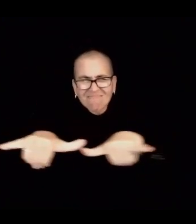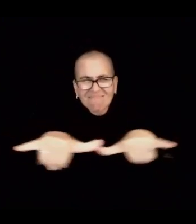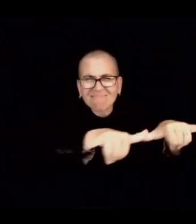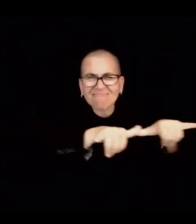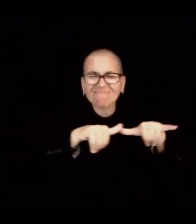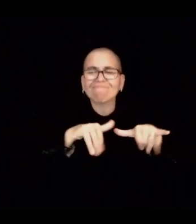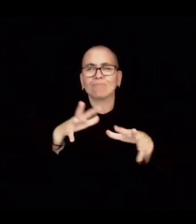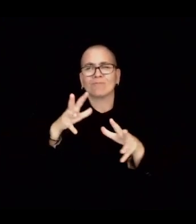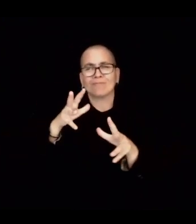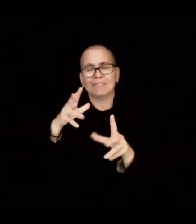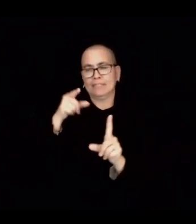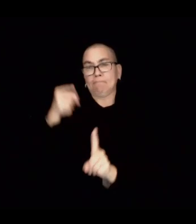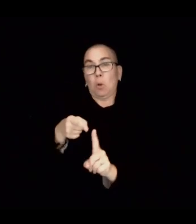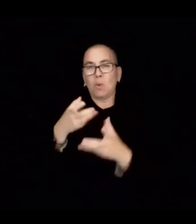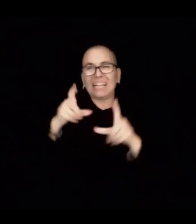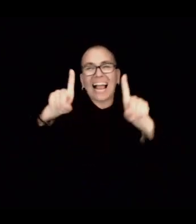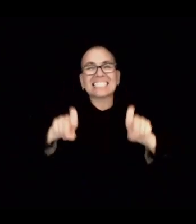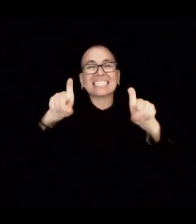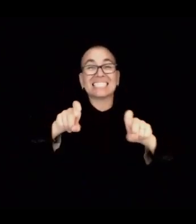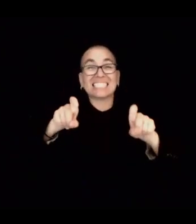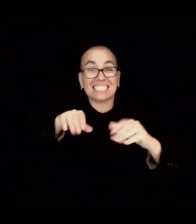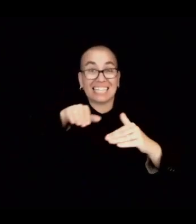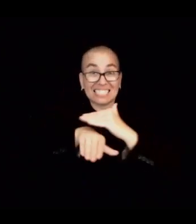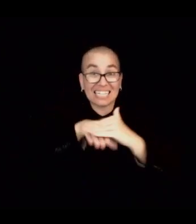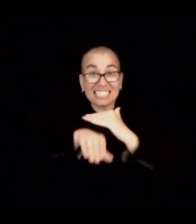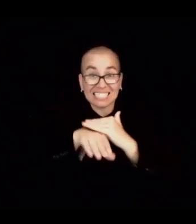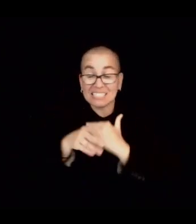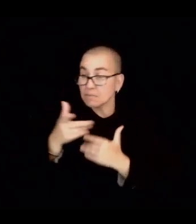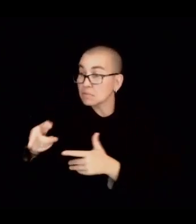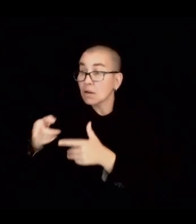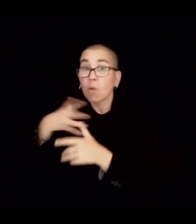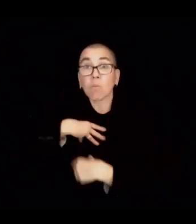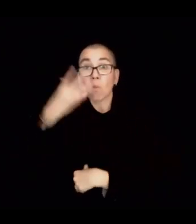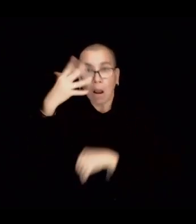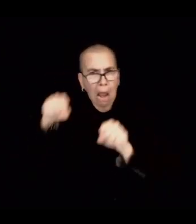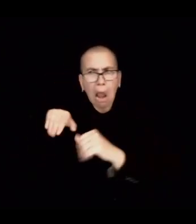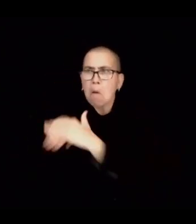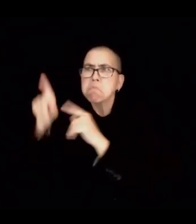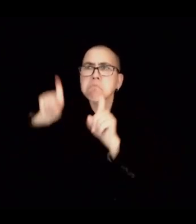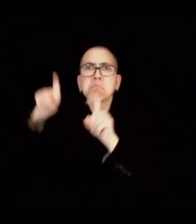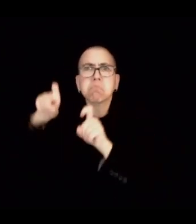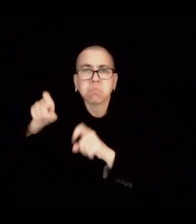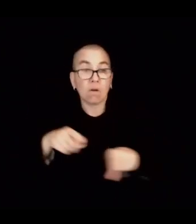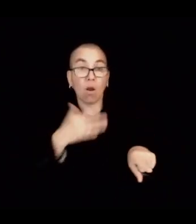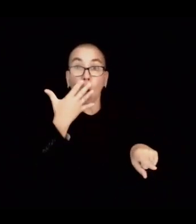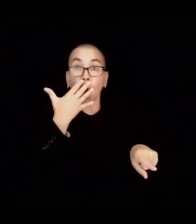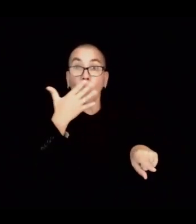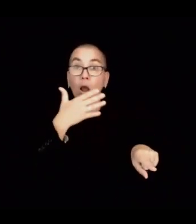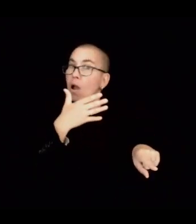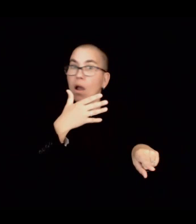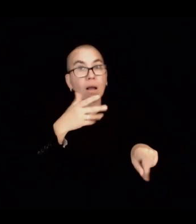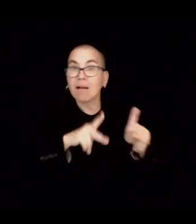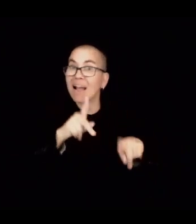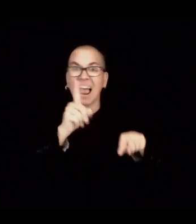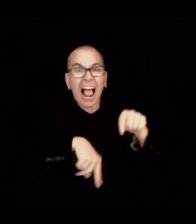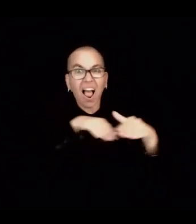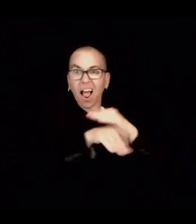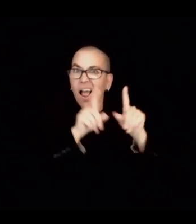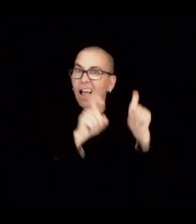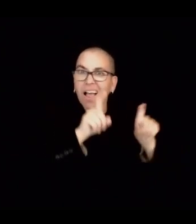populations, because they really, really need access to testing. So yes, I think that overall,